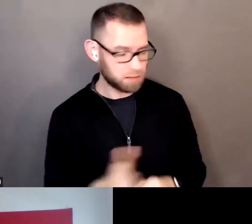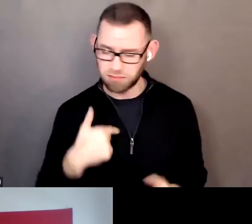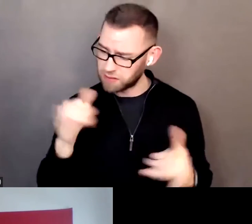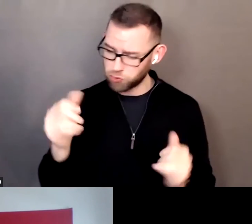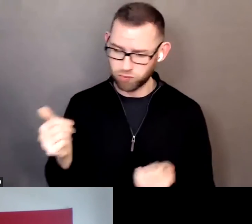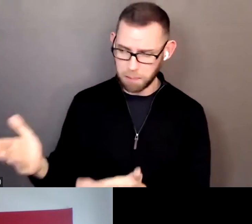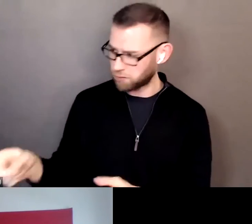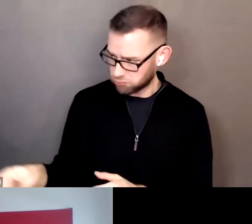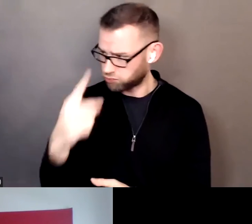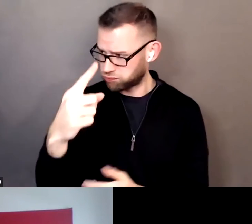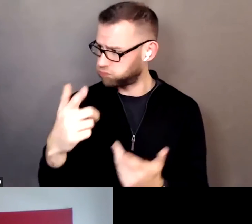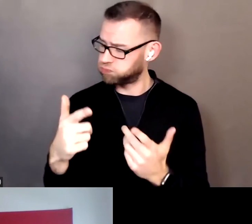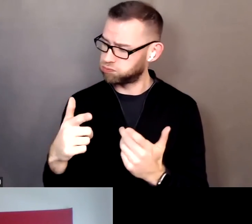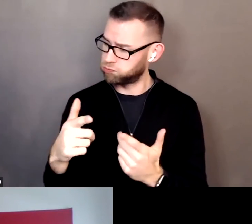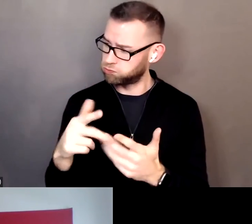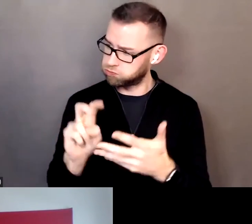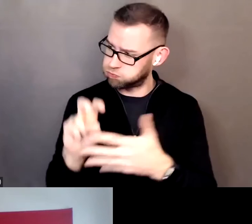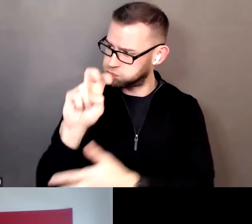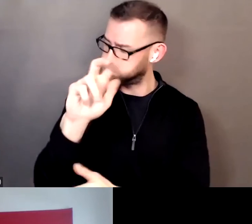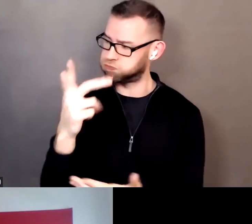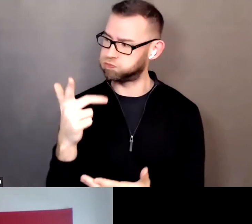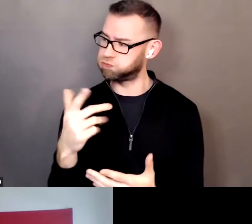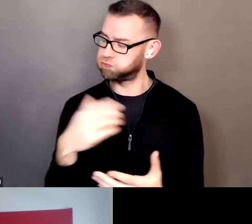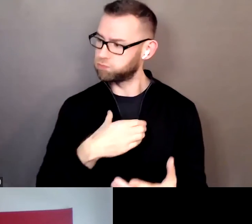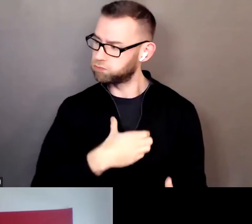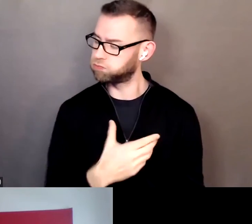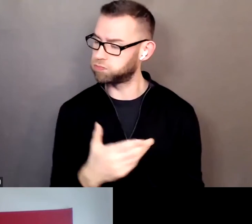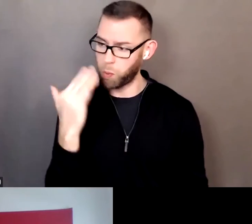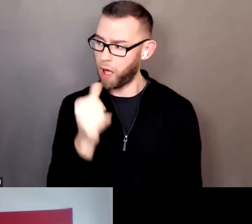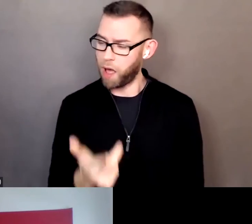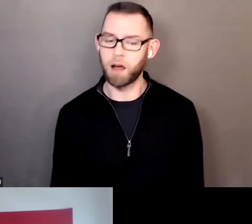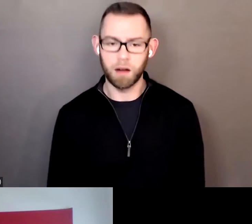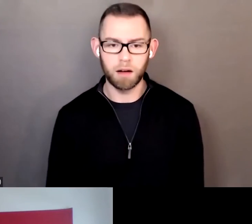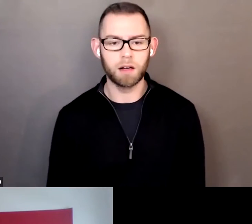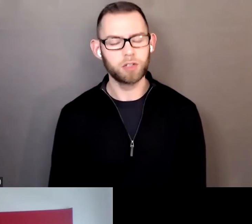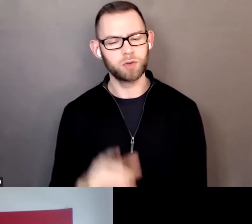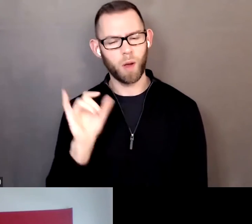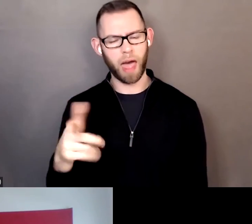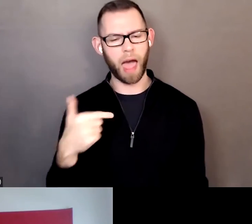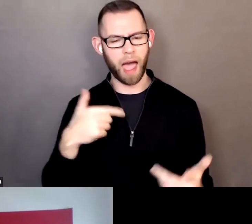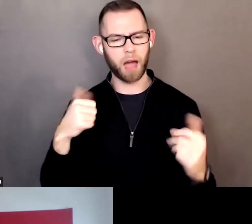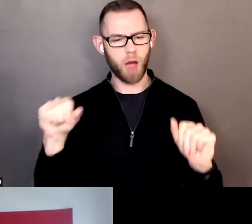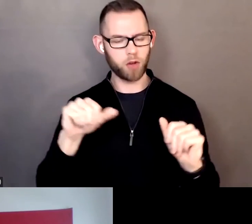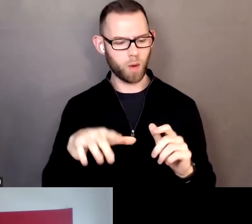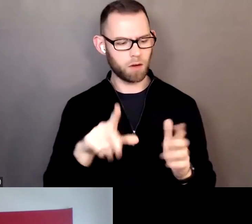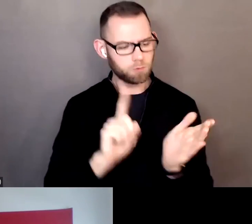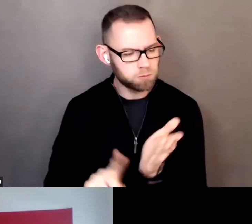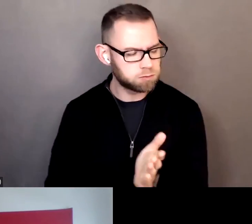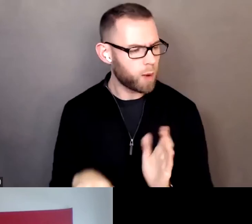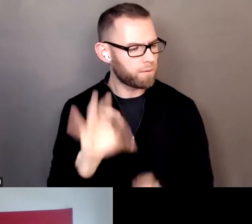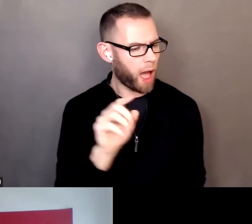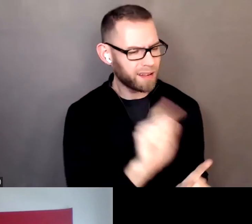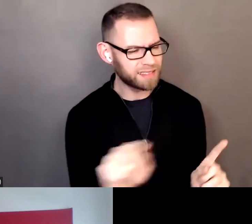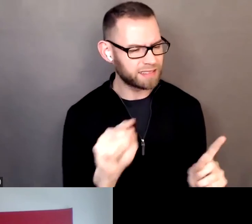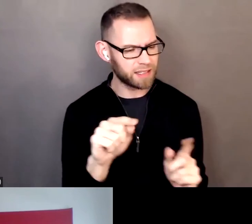So my definite go-to is going to be to try to find those in other ways from the institution. And I'll offer to help, especially